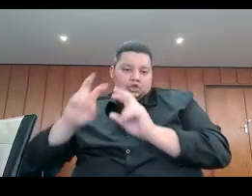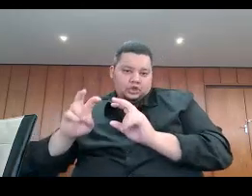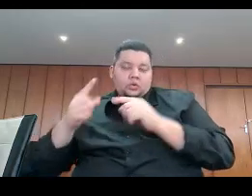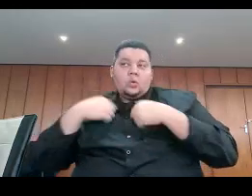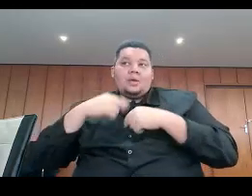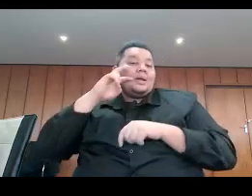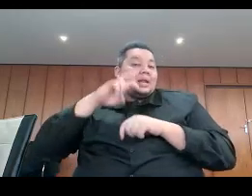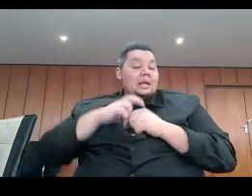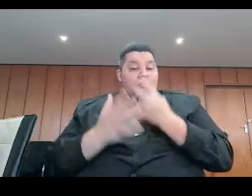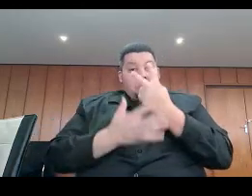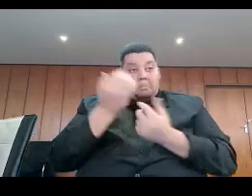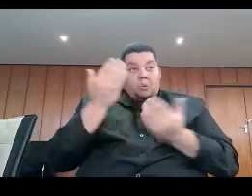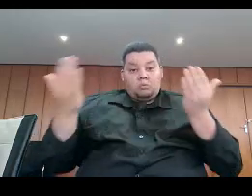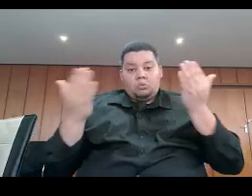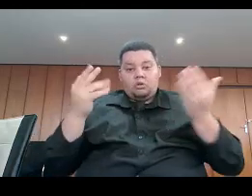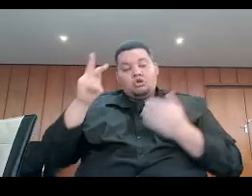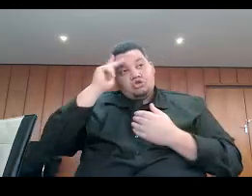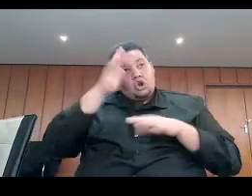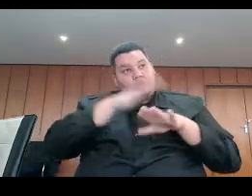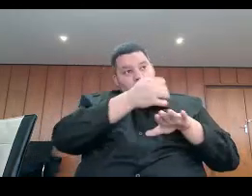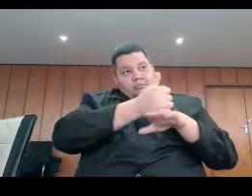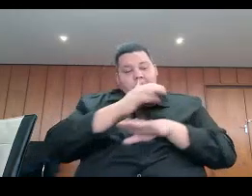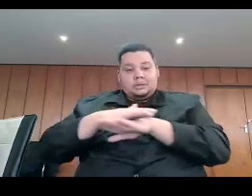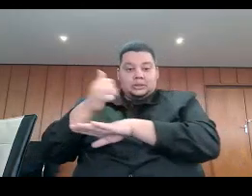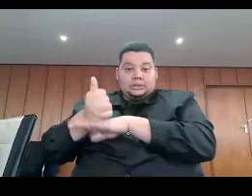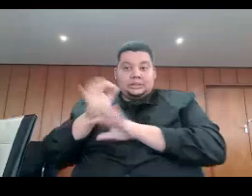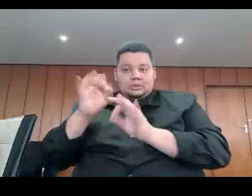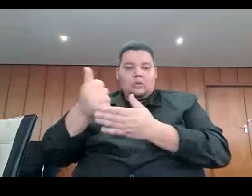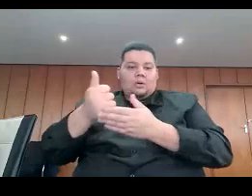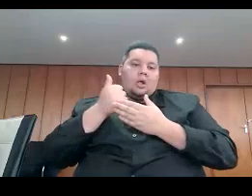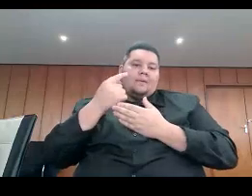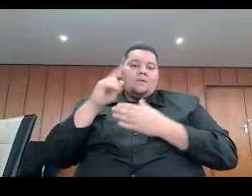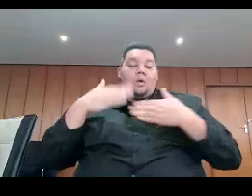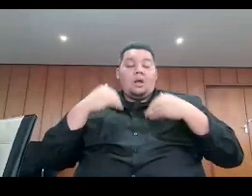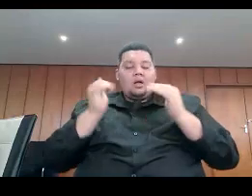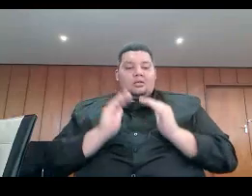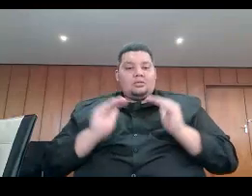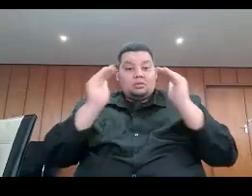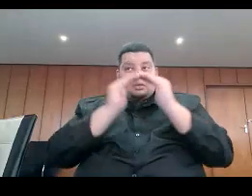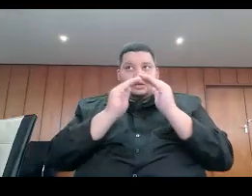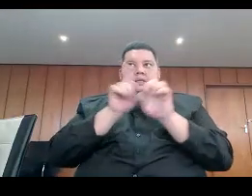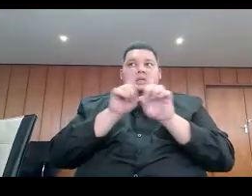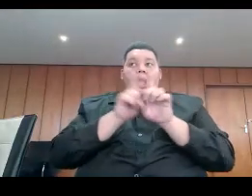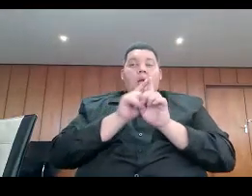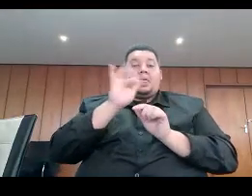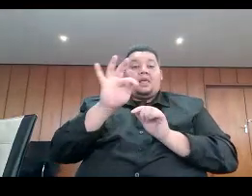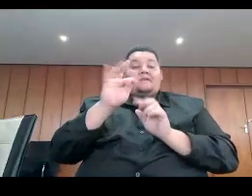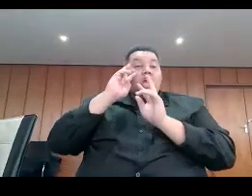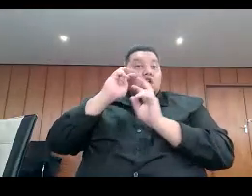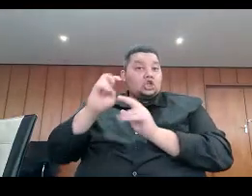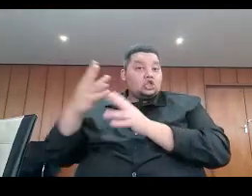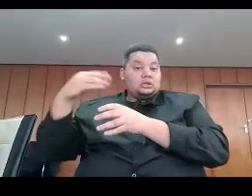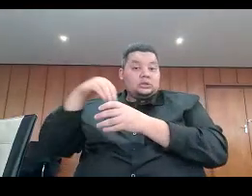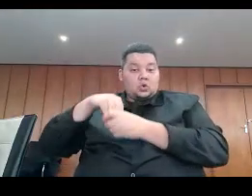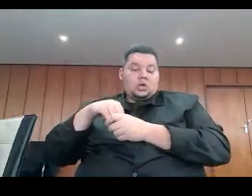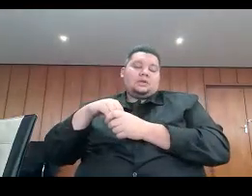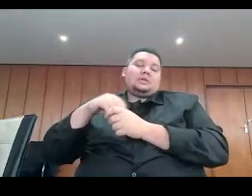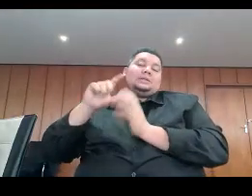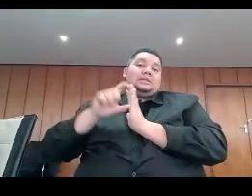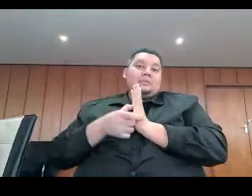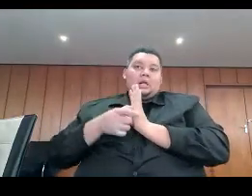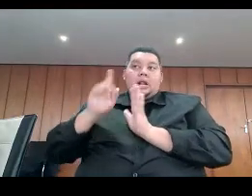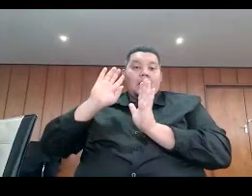We need both of those knowledge bases for health equity. And if we keep leaving the research out on disability inclusion, we're not